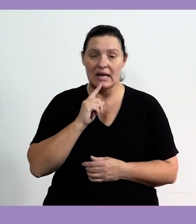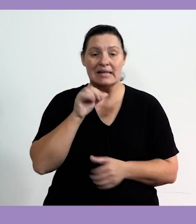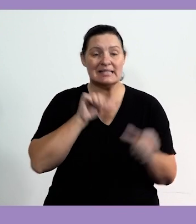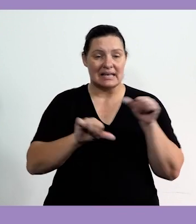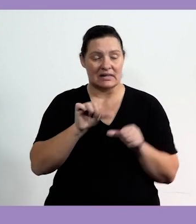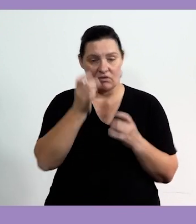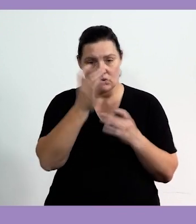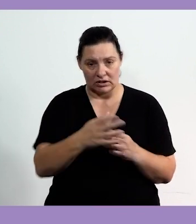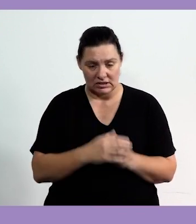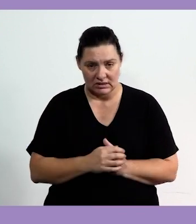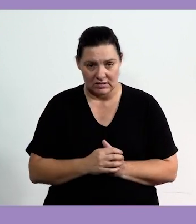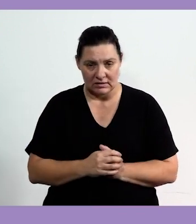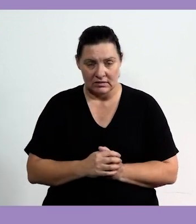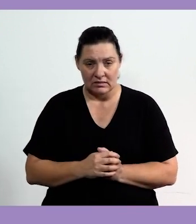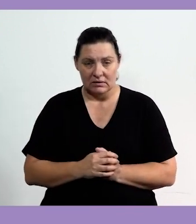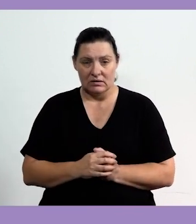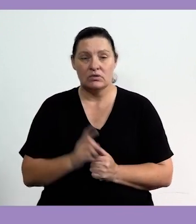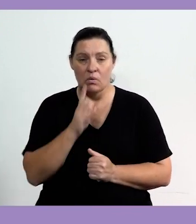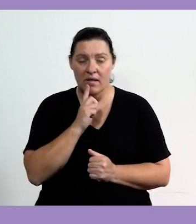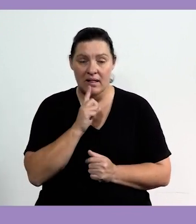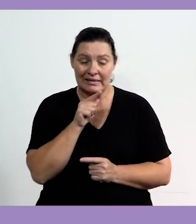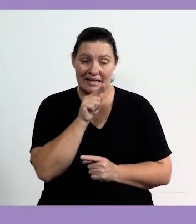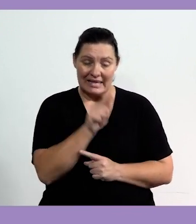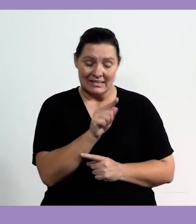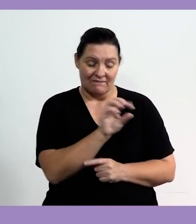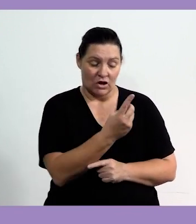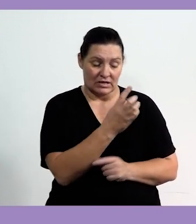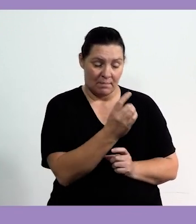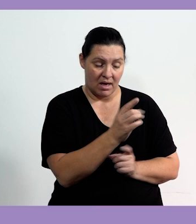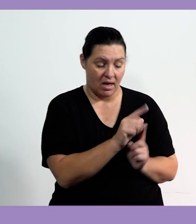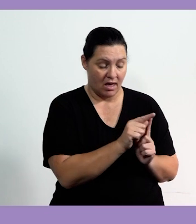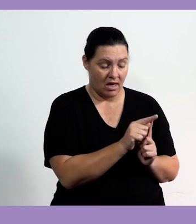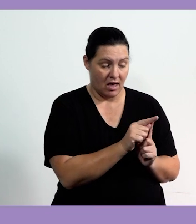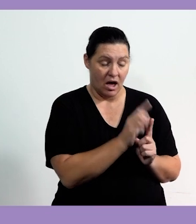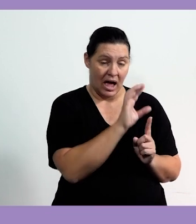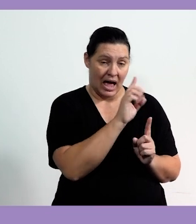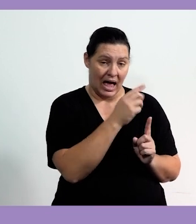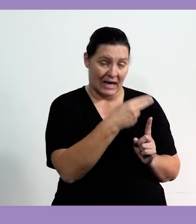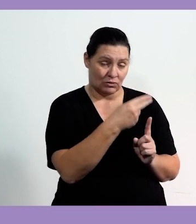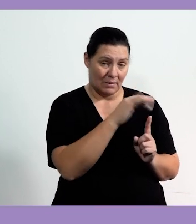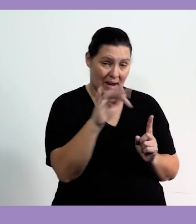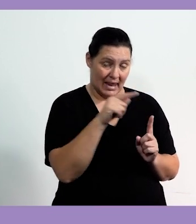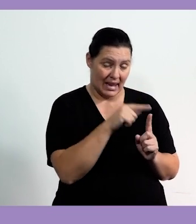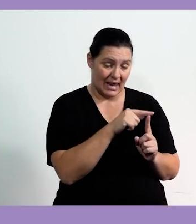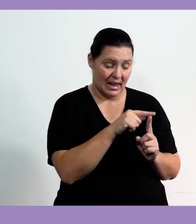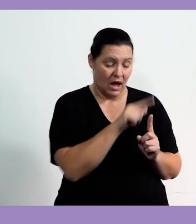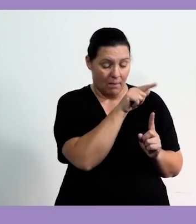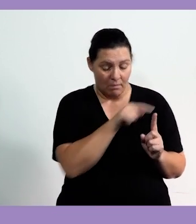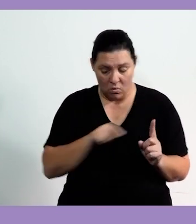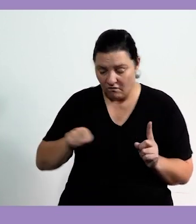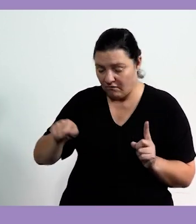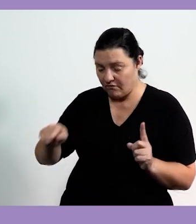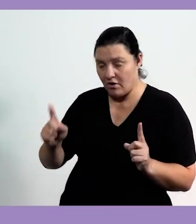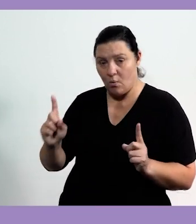And we need to write that in scientific notation. Remember, we are going to move this first number, which is in the 100